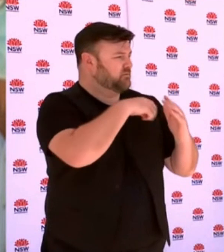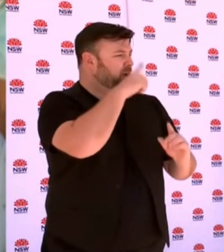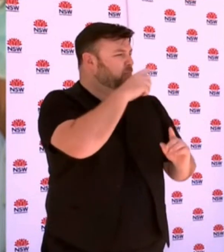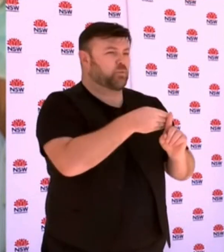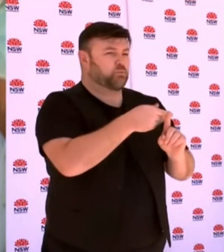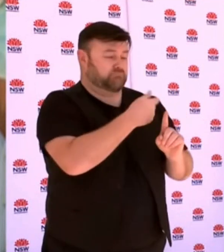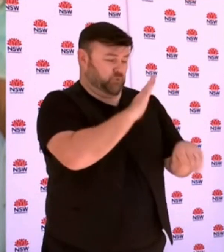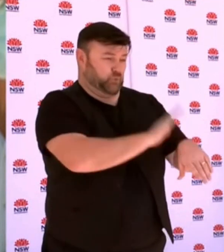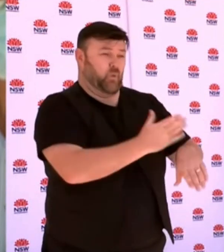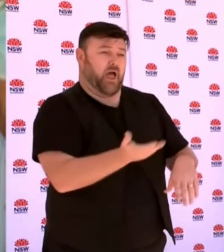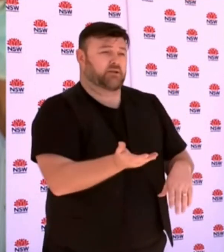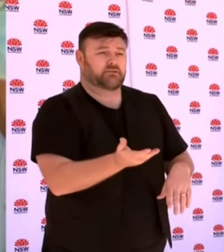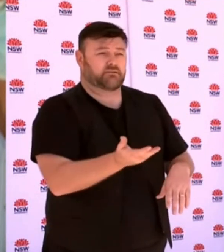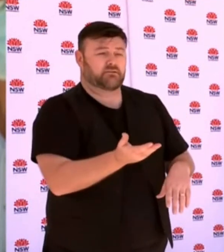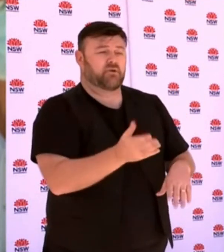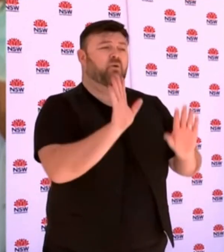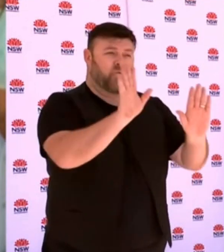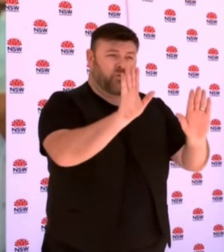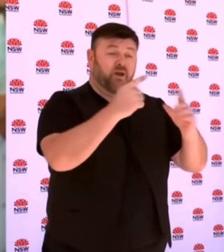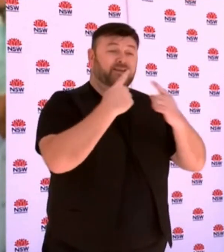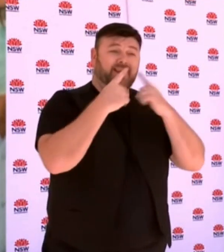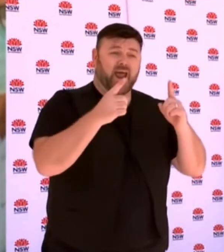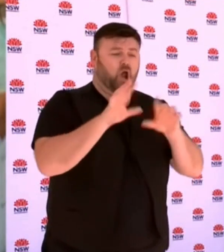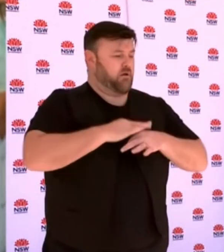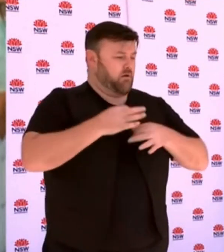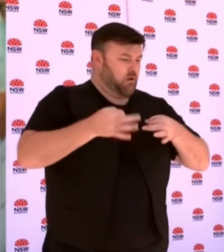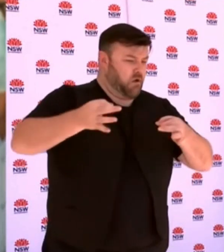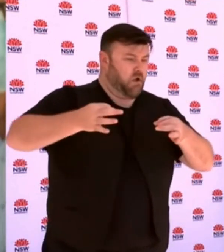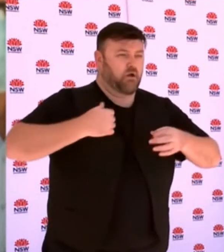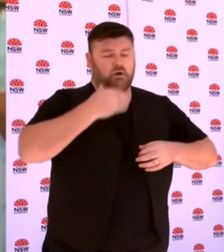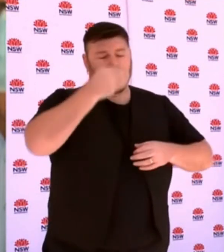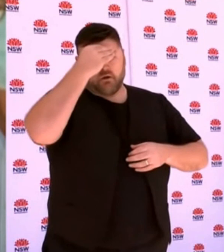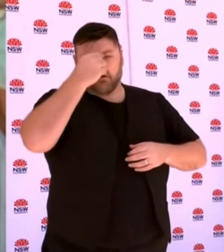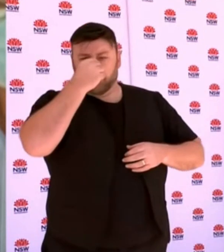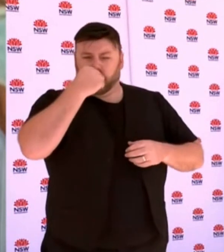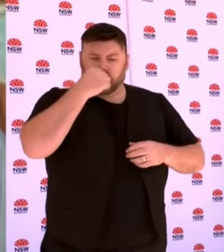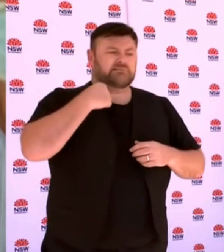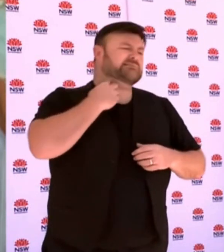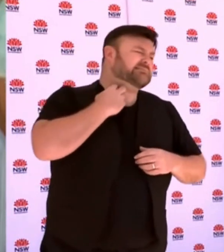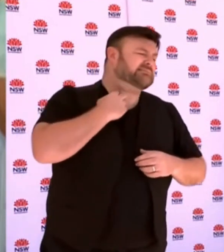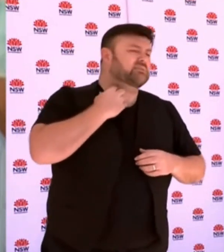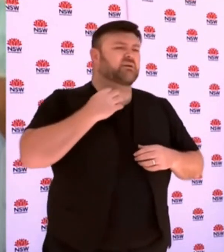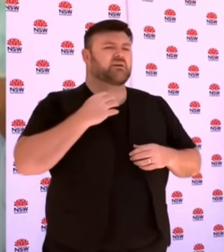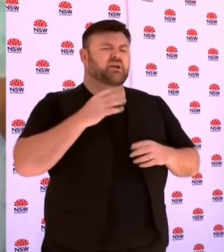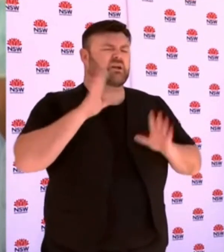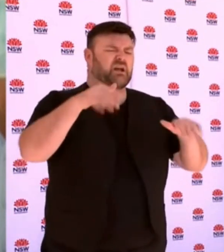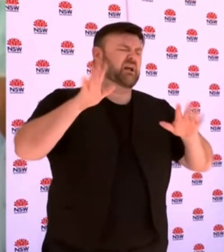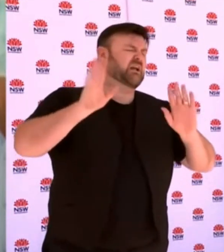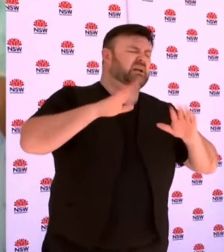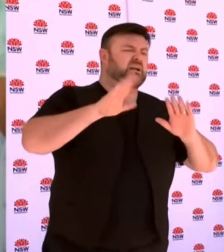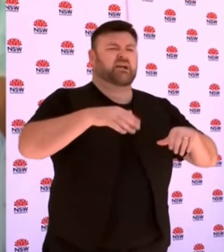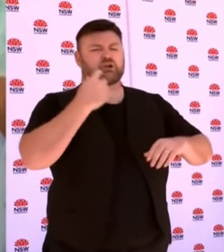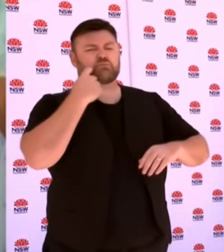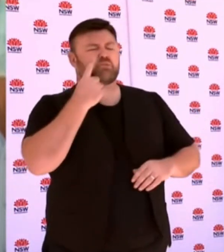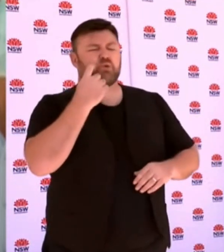late. So again, the message is don't delay. The most minimal of symptoms. Don't think that scratchy, itchy throat's going to get better